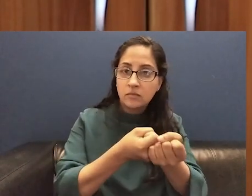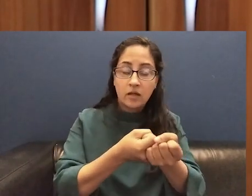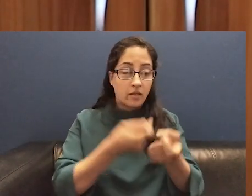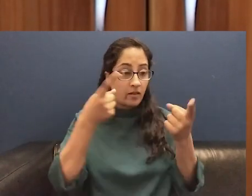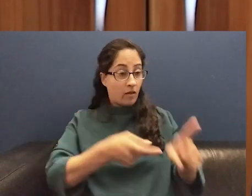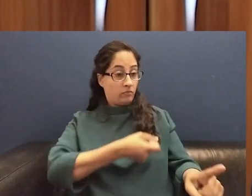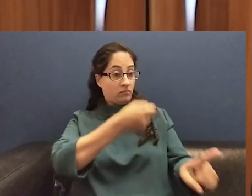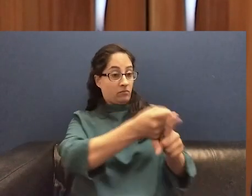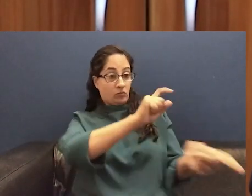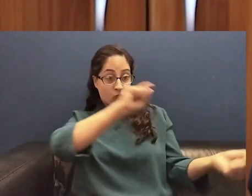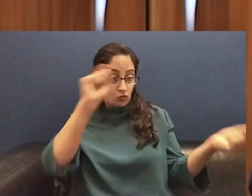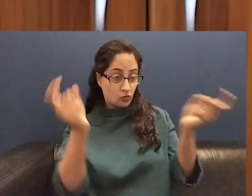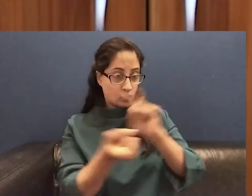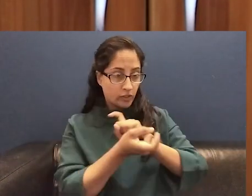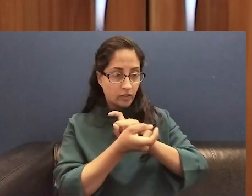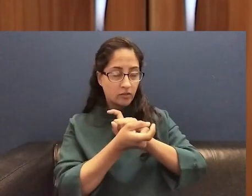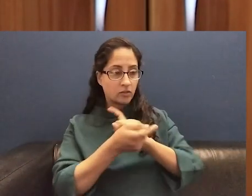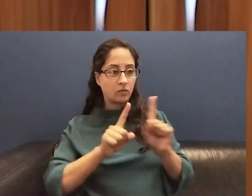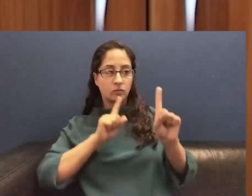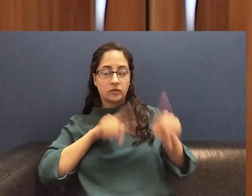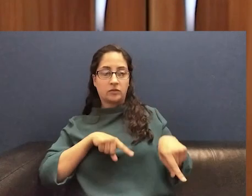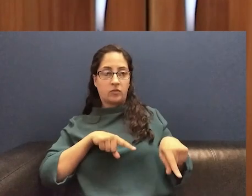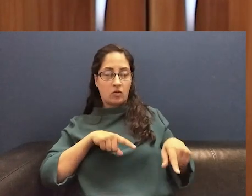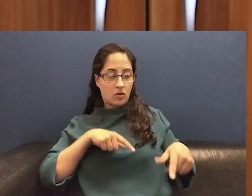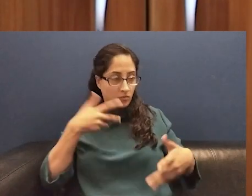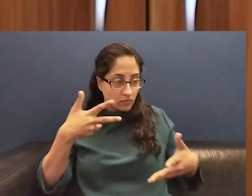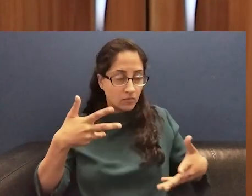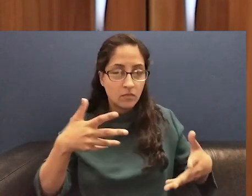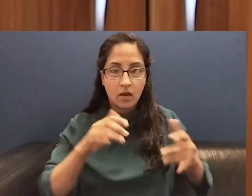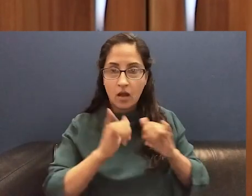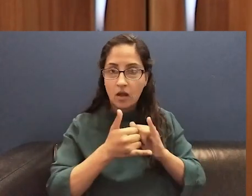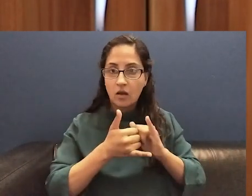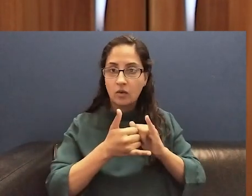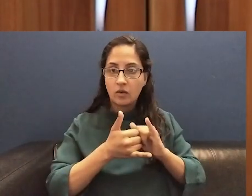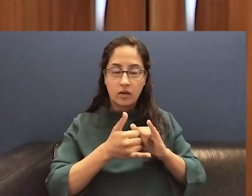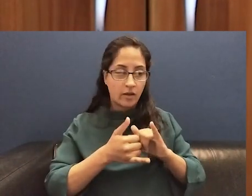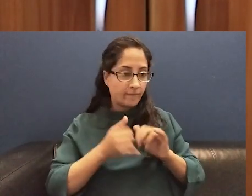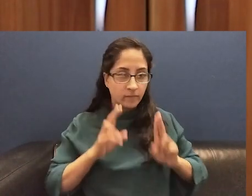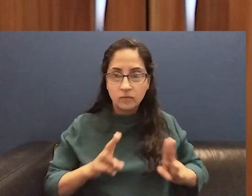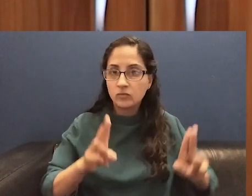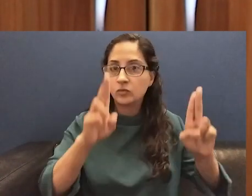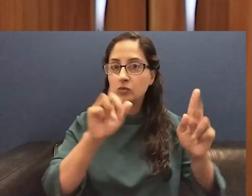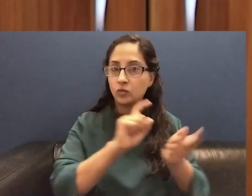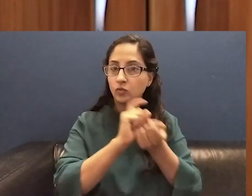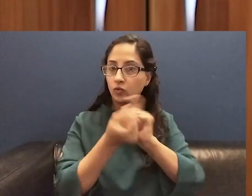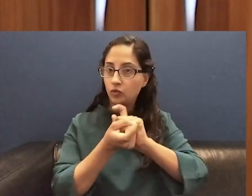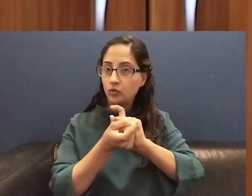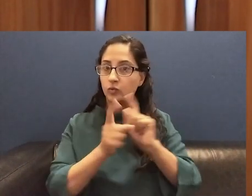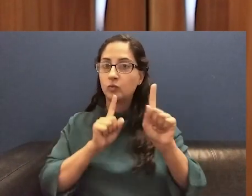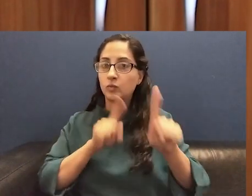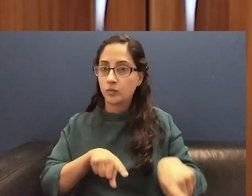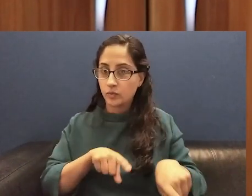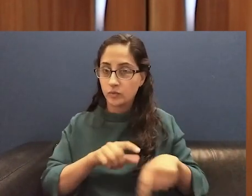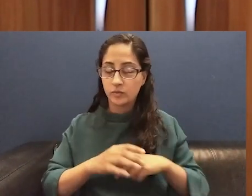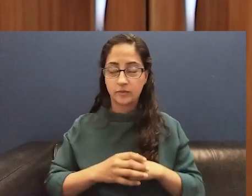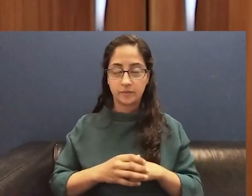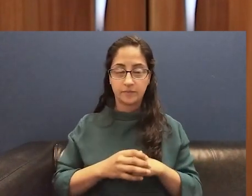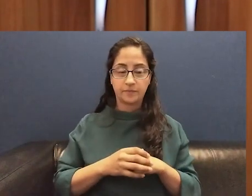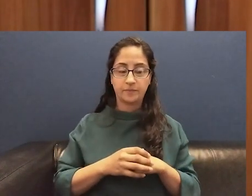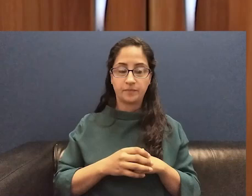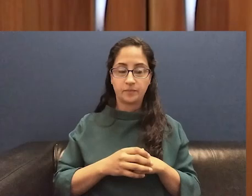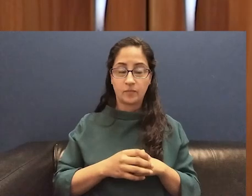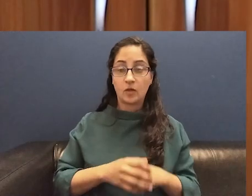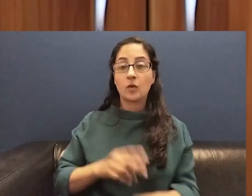Afghanistan. We were witnessed that a number of active projects were either